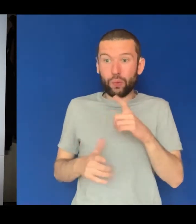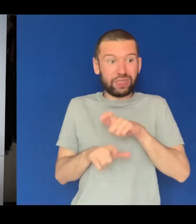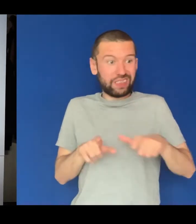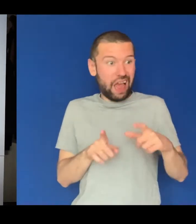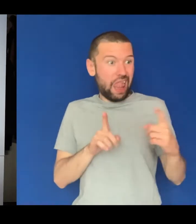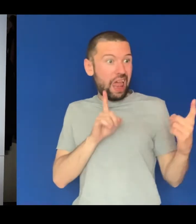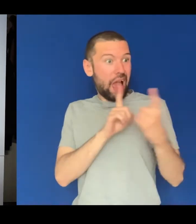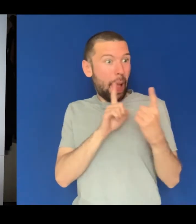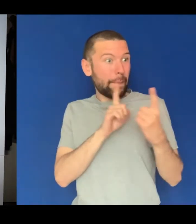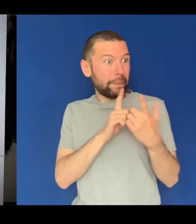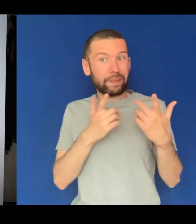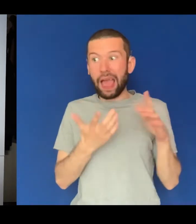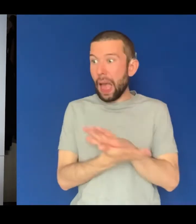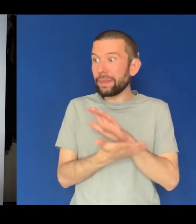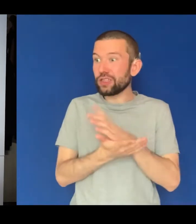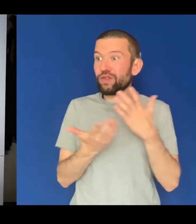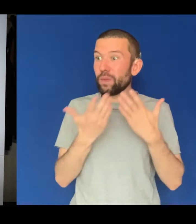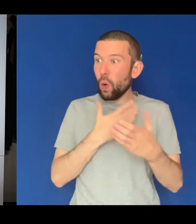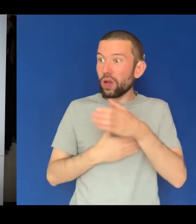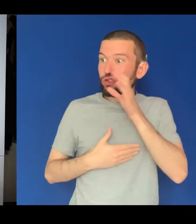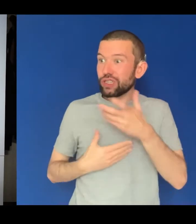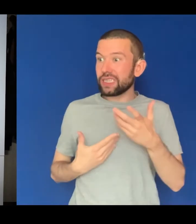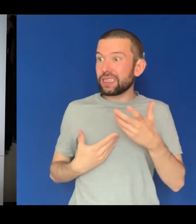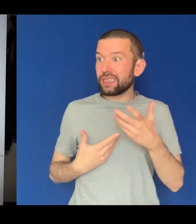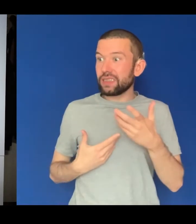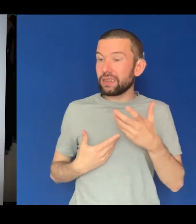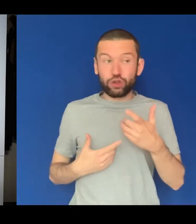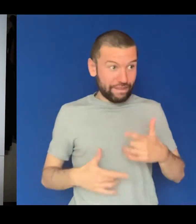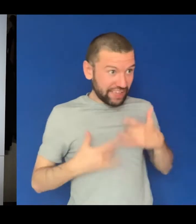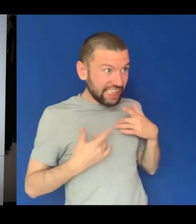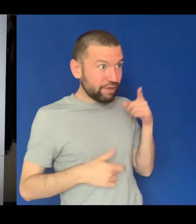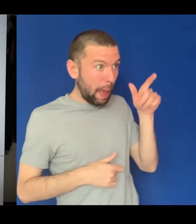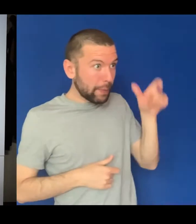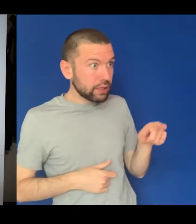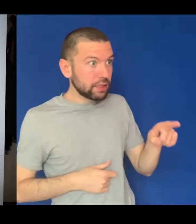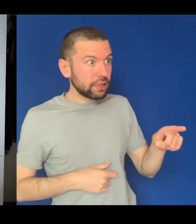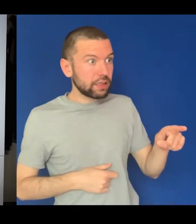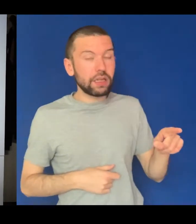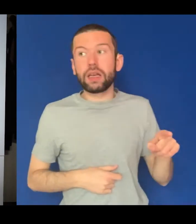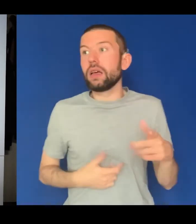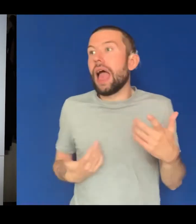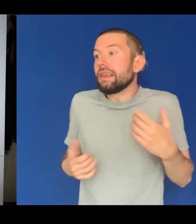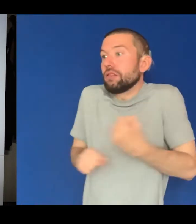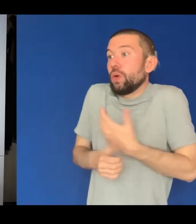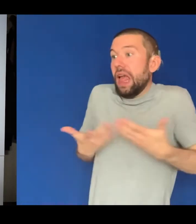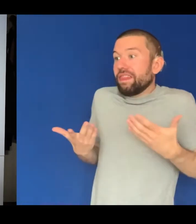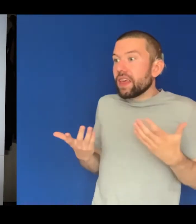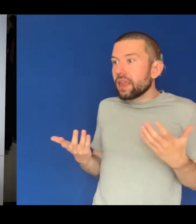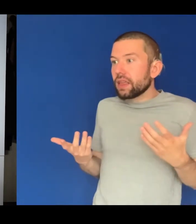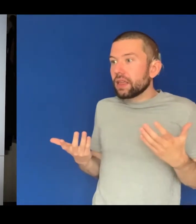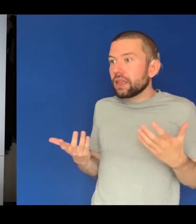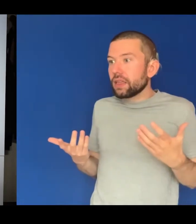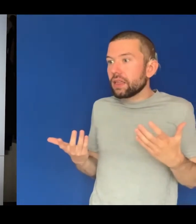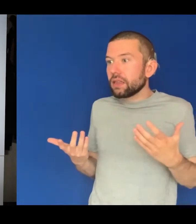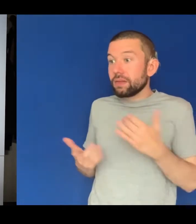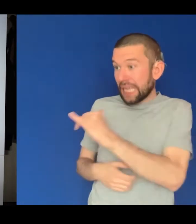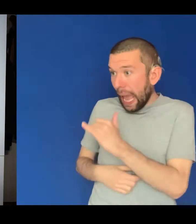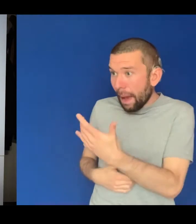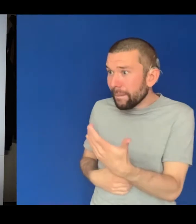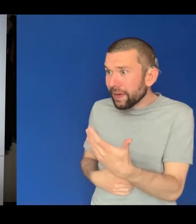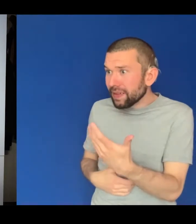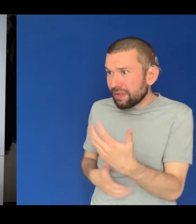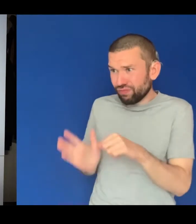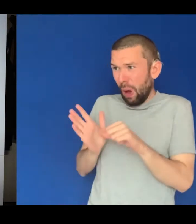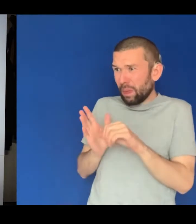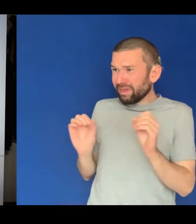each night for more drinks and stuff. And you had feelings for them? What? I didn't do anything. Yeah, and neither did you, so there's not a